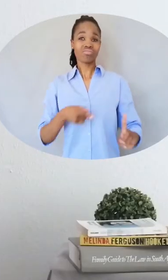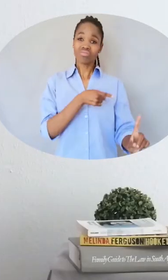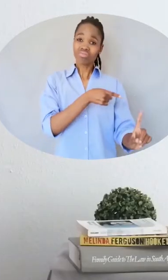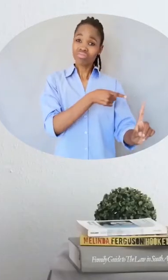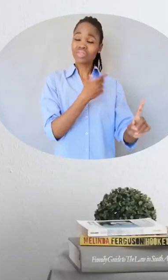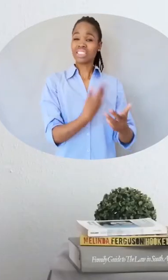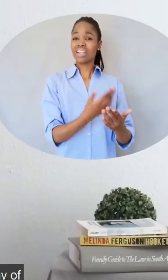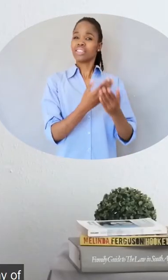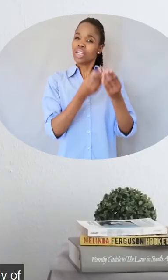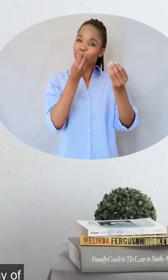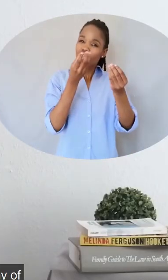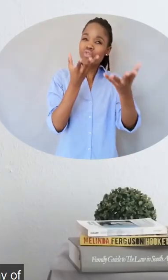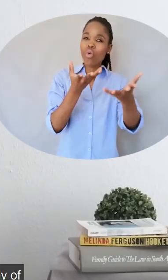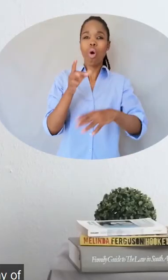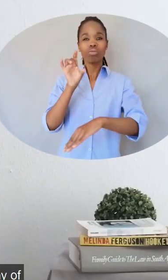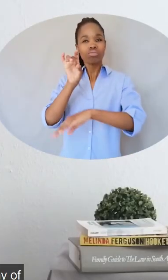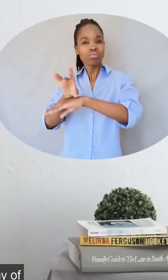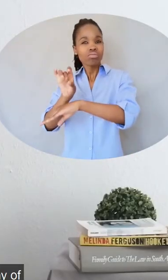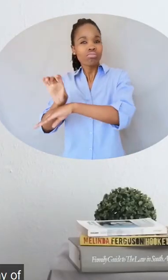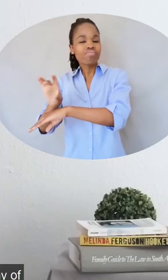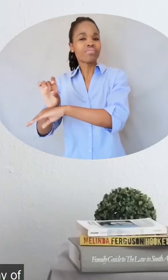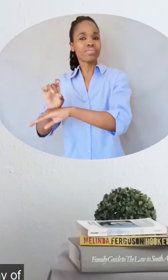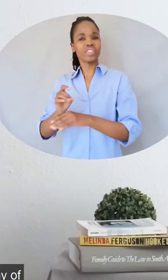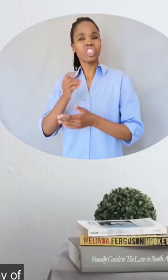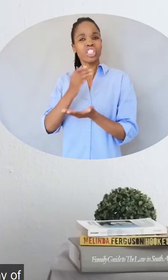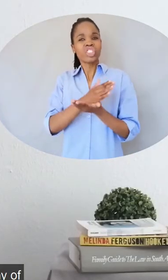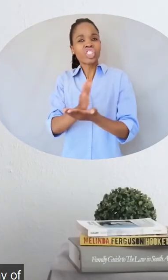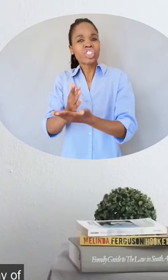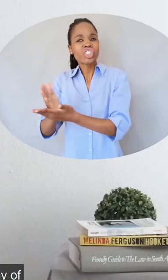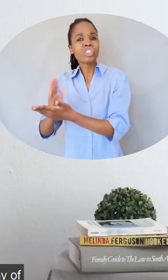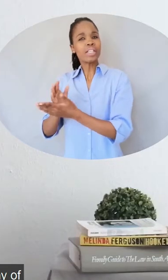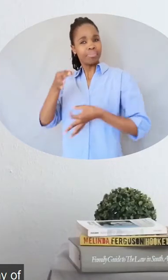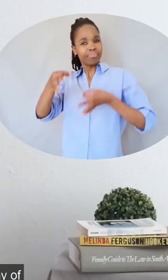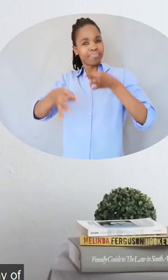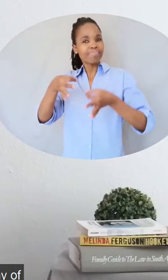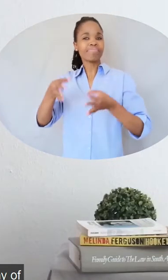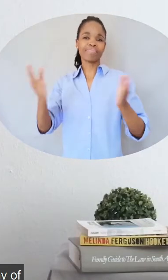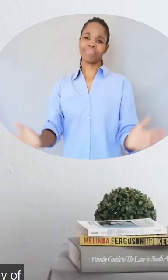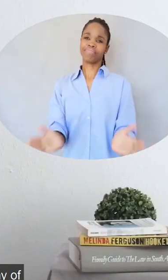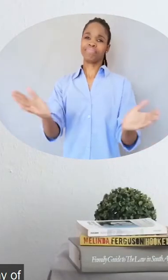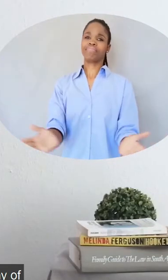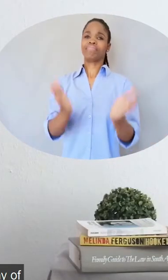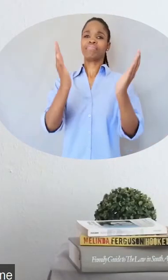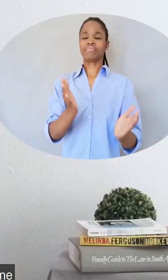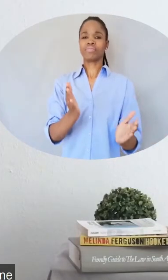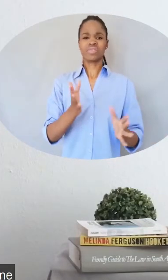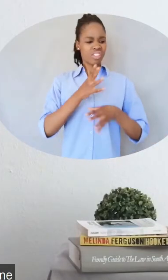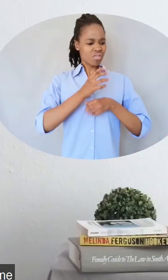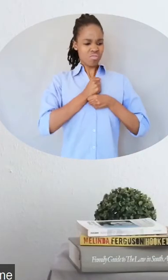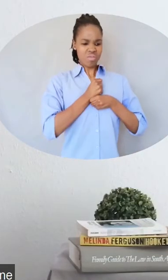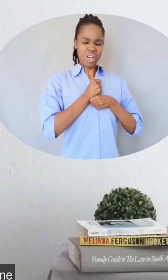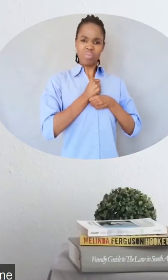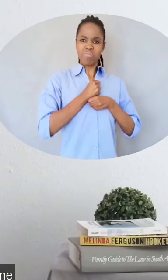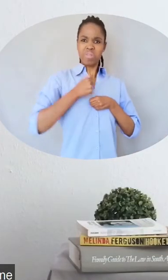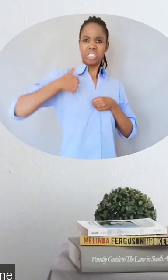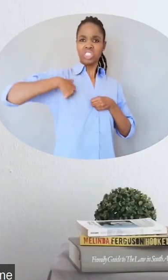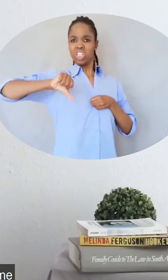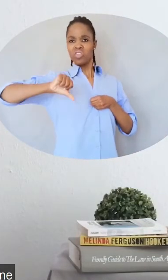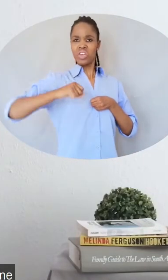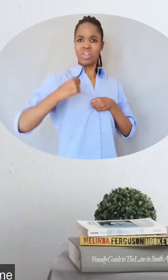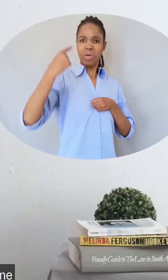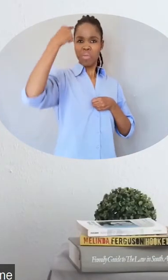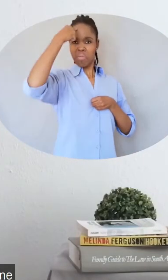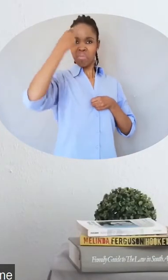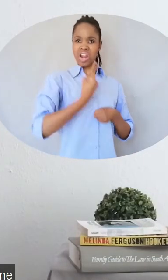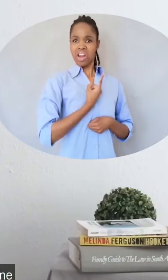his tips and he lives by the philosophy of opening up the market and making sure that everyone has equal